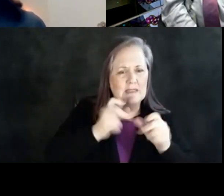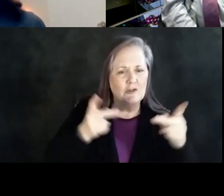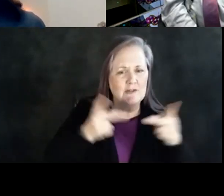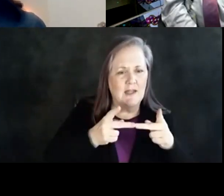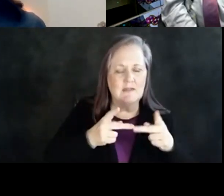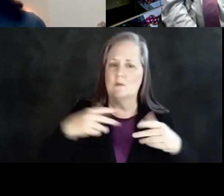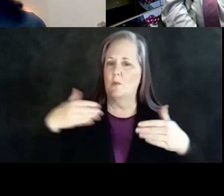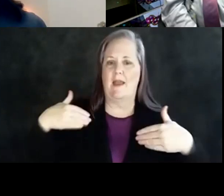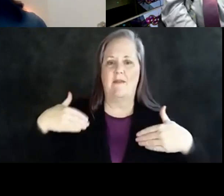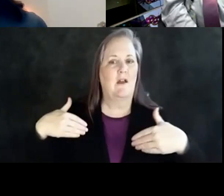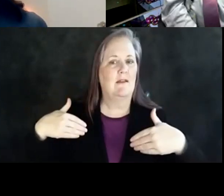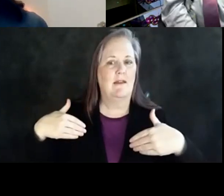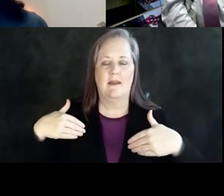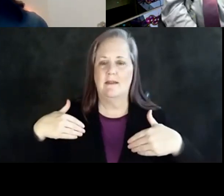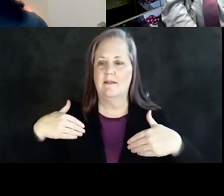not